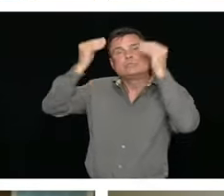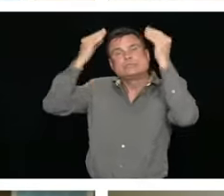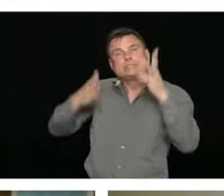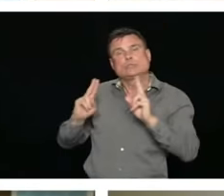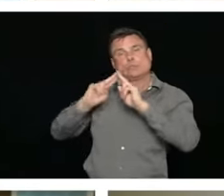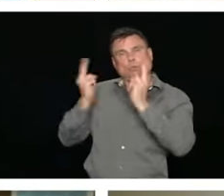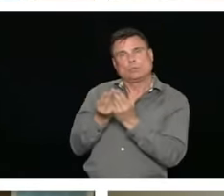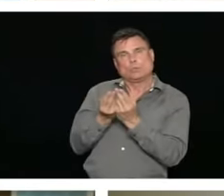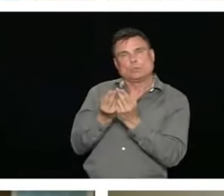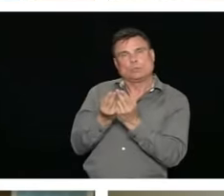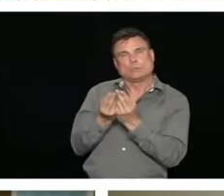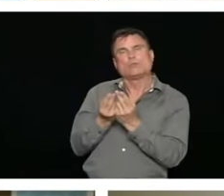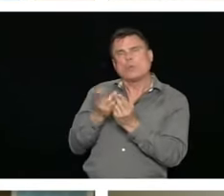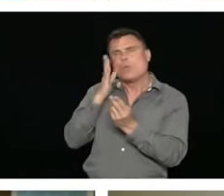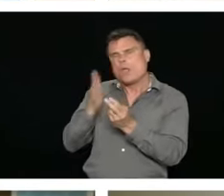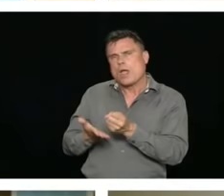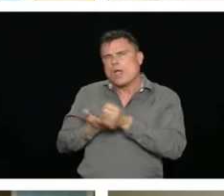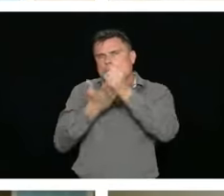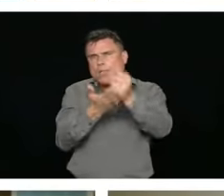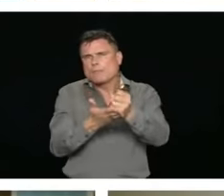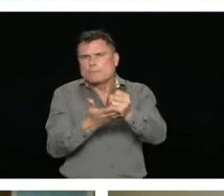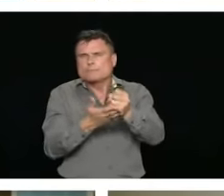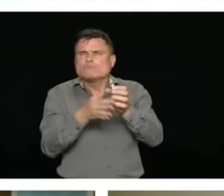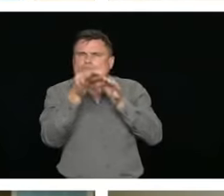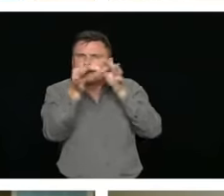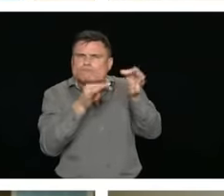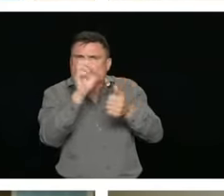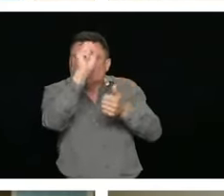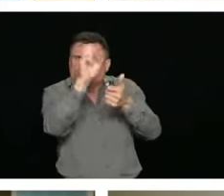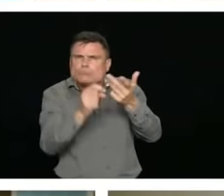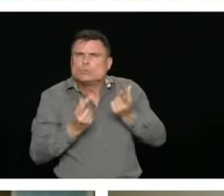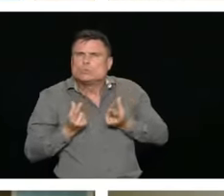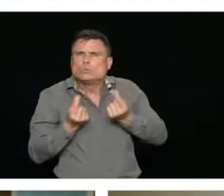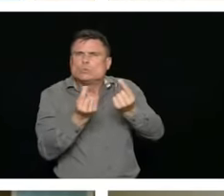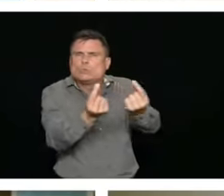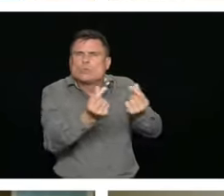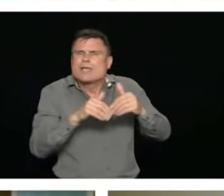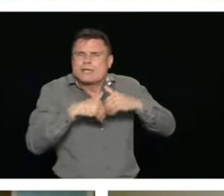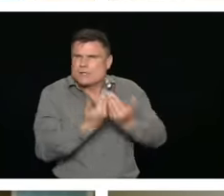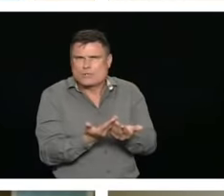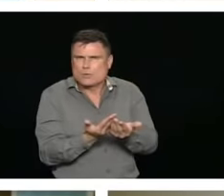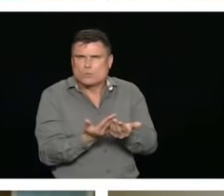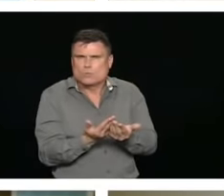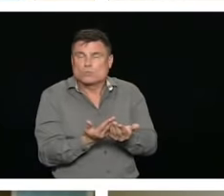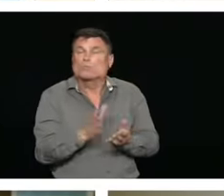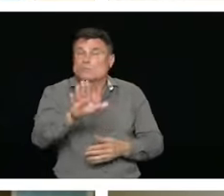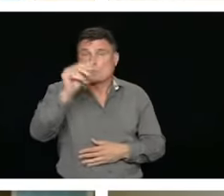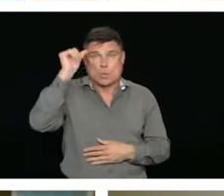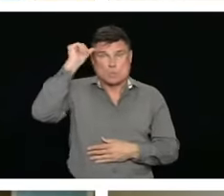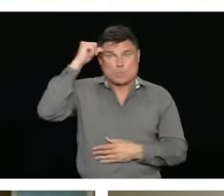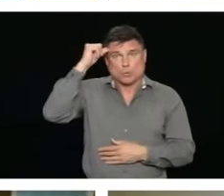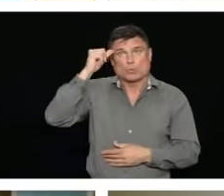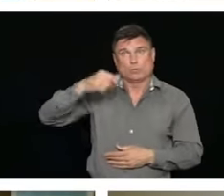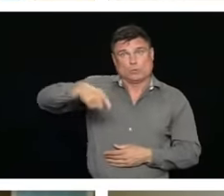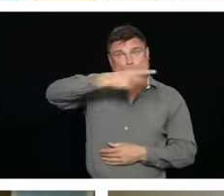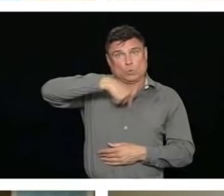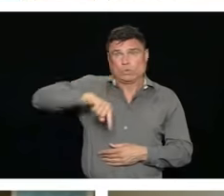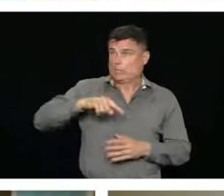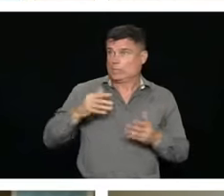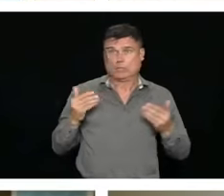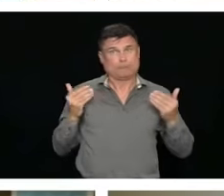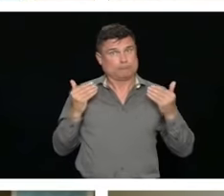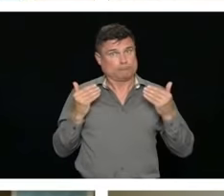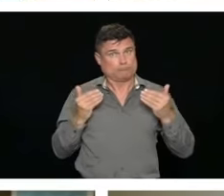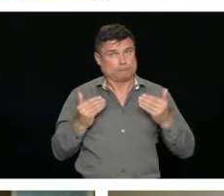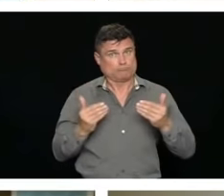we've moved in this direction because the provincial health office has said it's safe to do so. And Dr. Cornelius laid out tonight all sorts of ways that